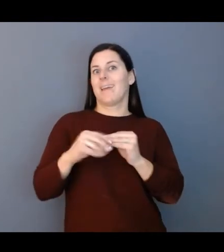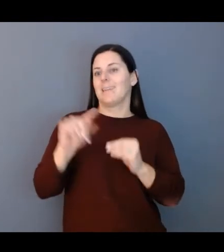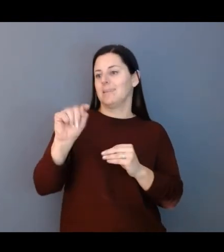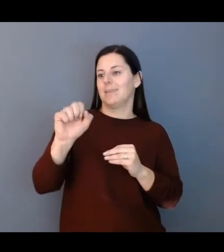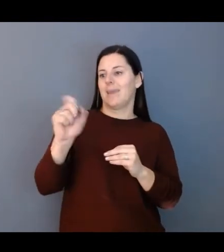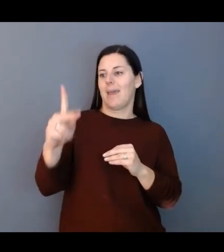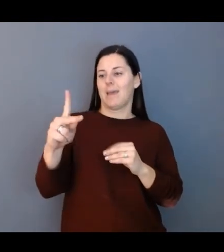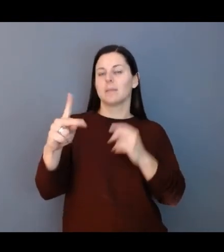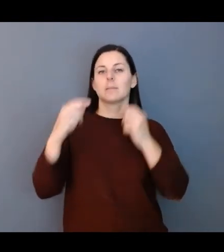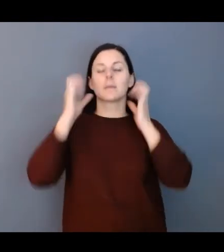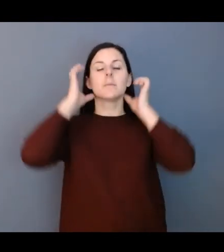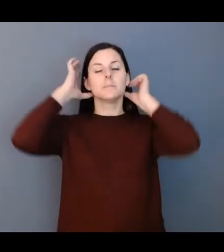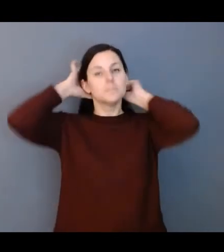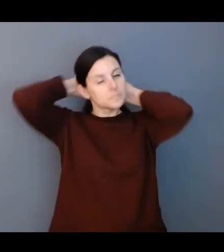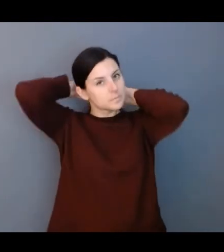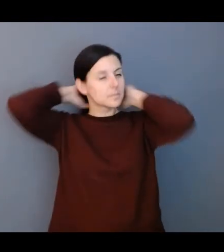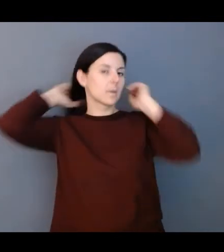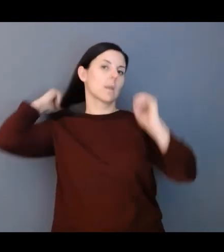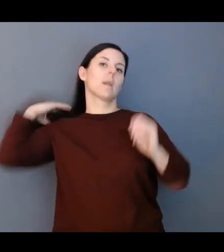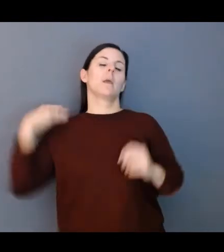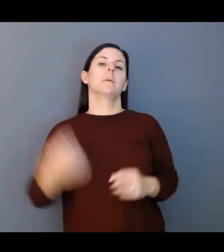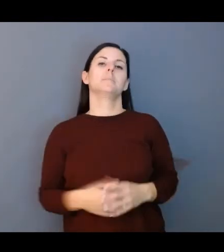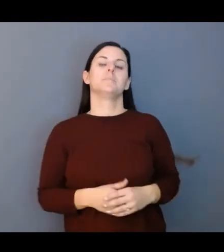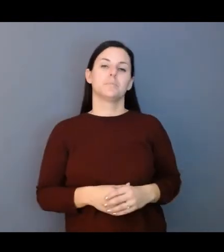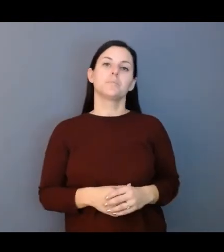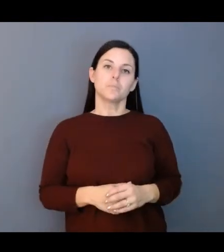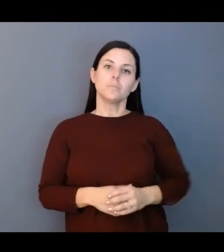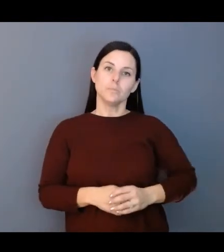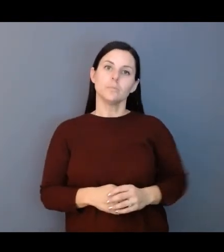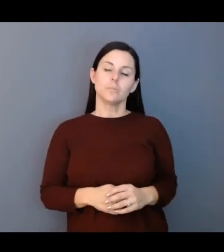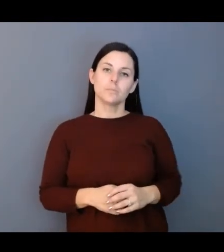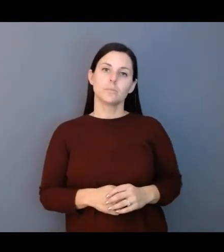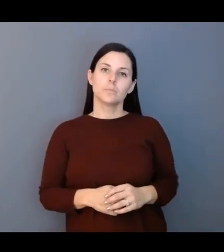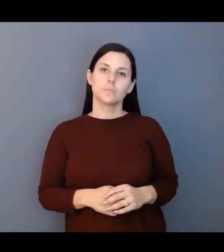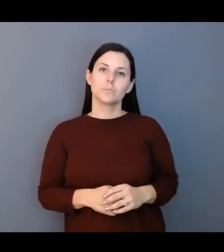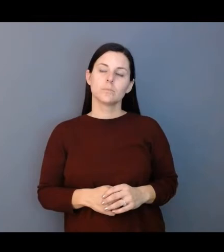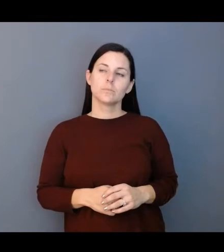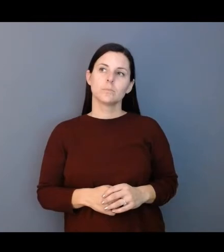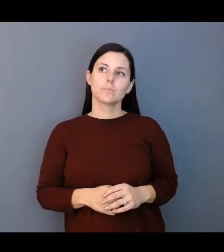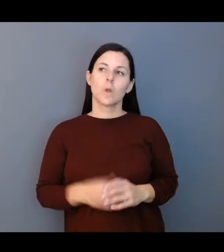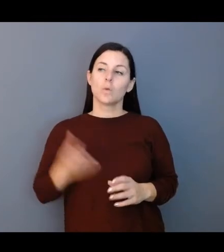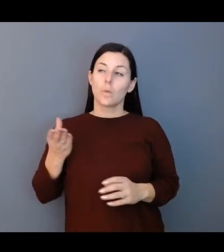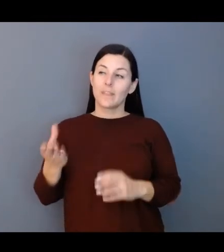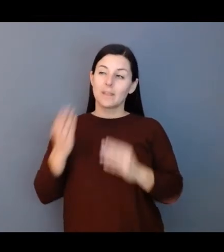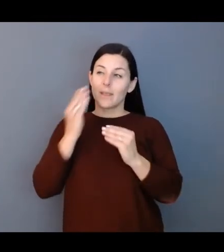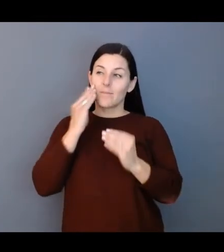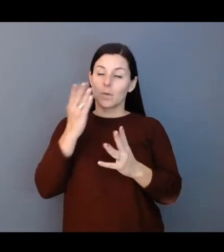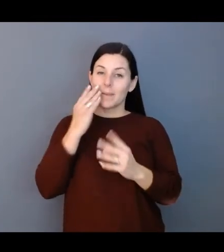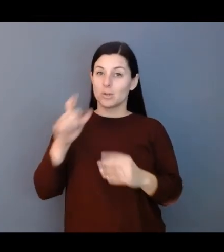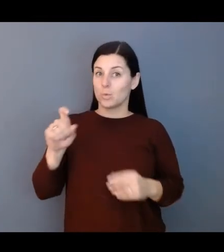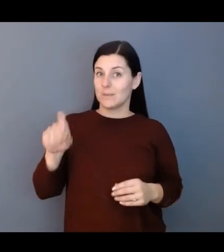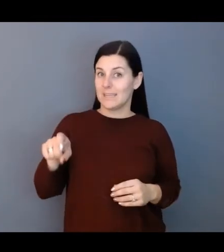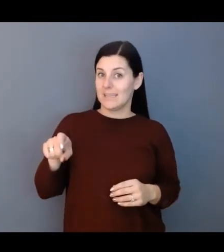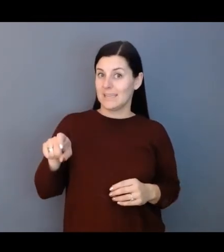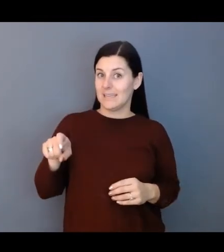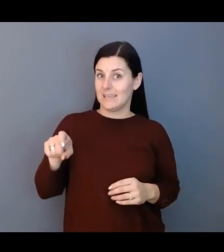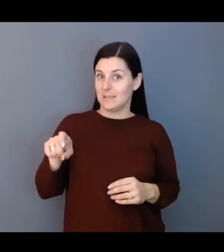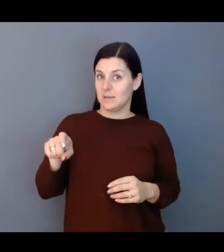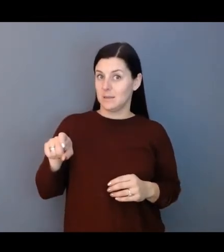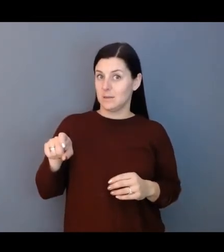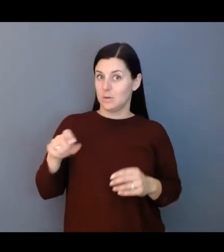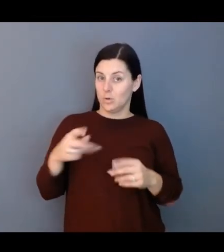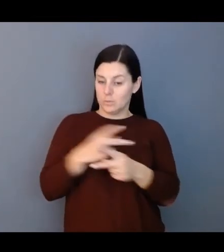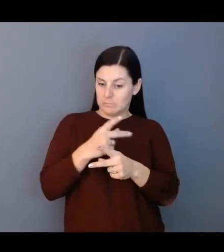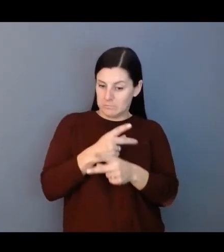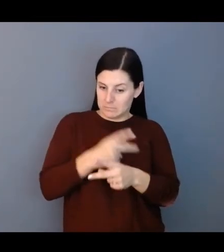Domain and task. So these task. are the So these are information that you need. Say Inference